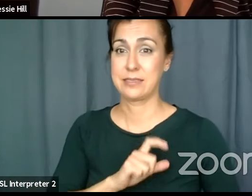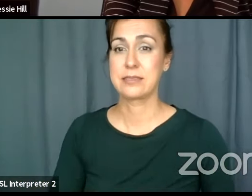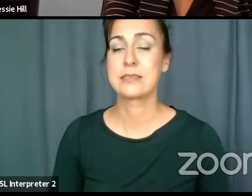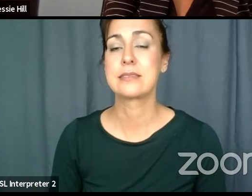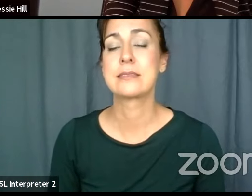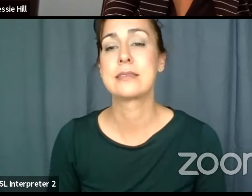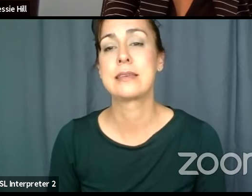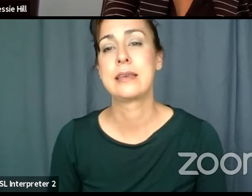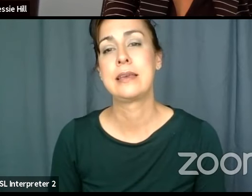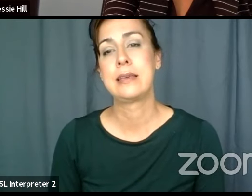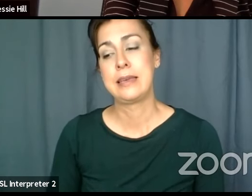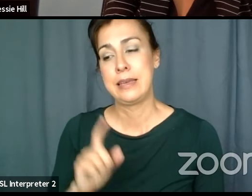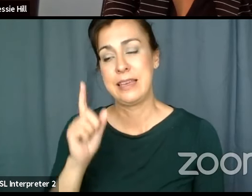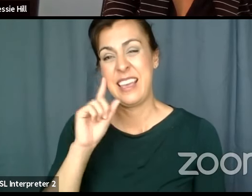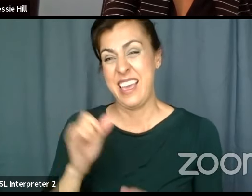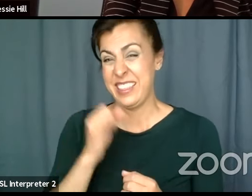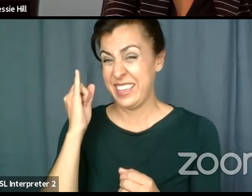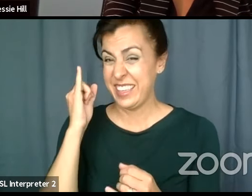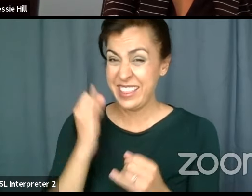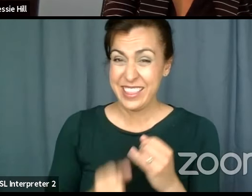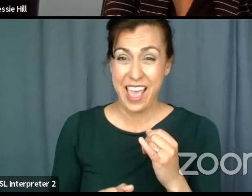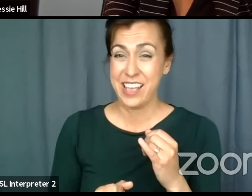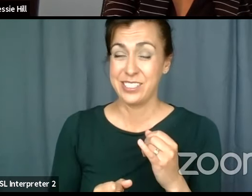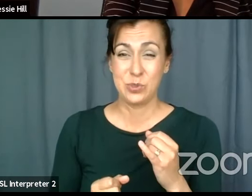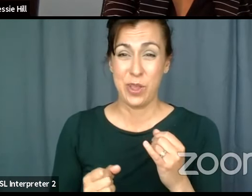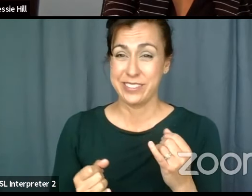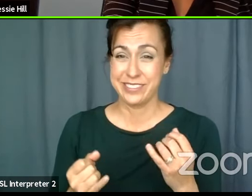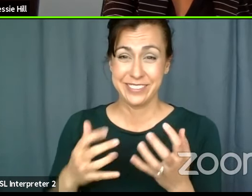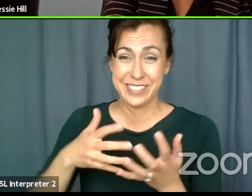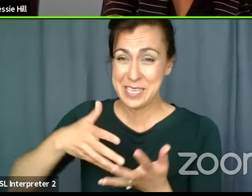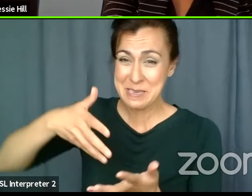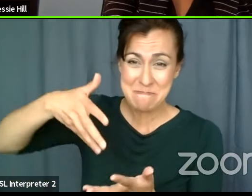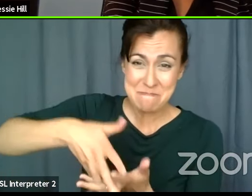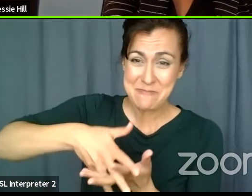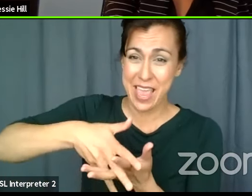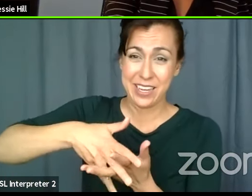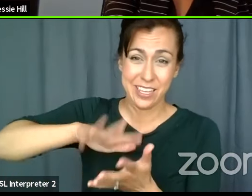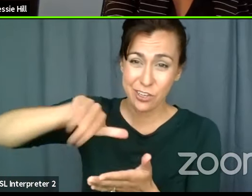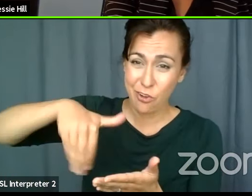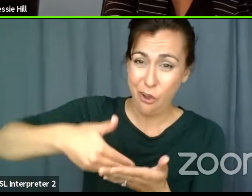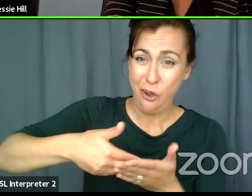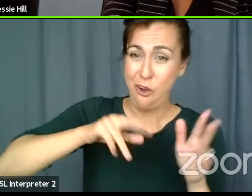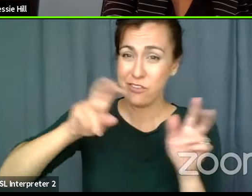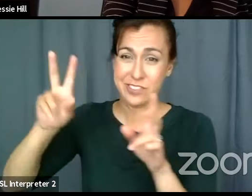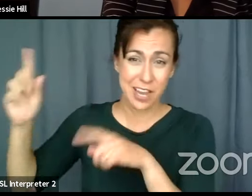what courses through all of this that we're talking about